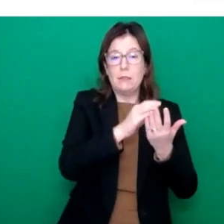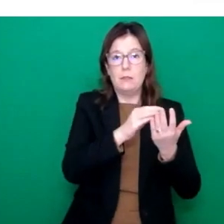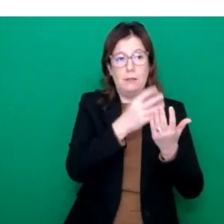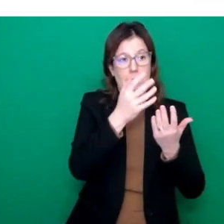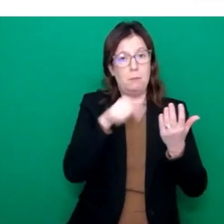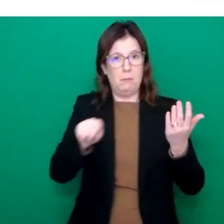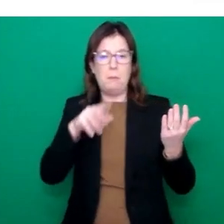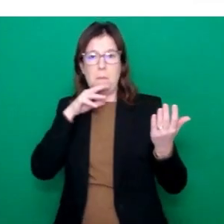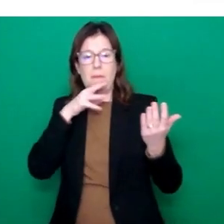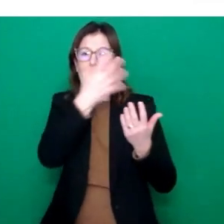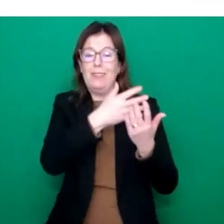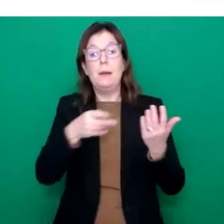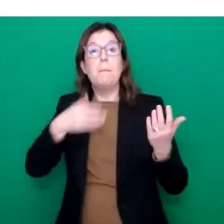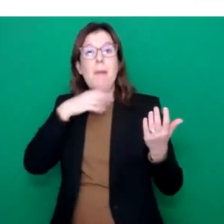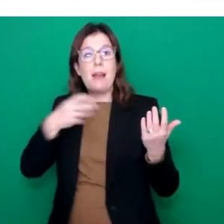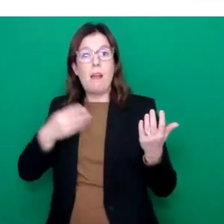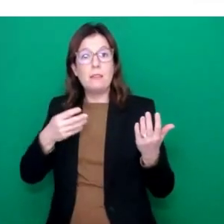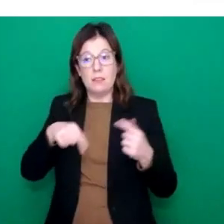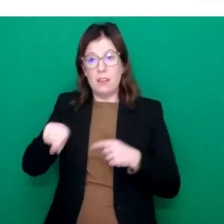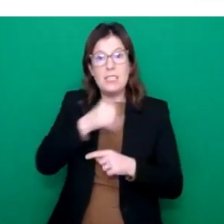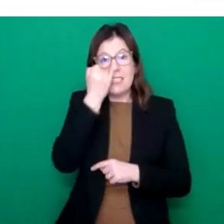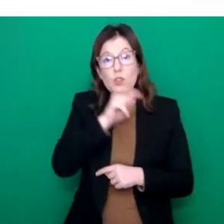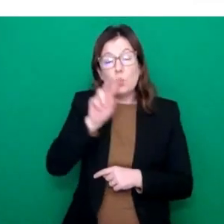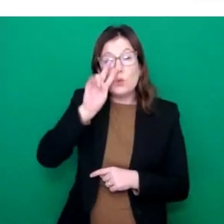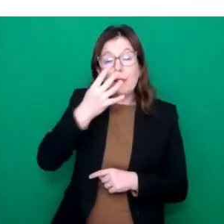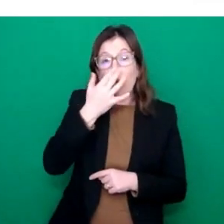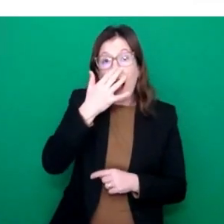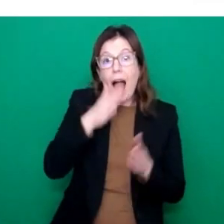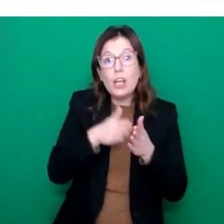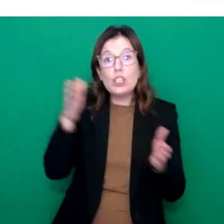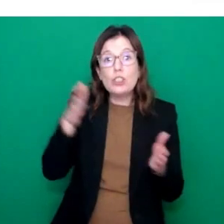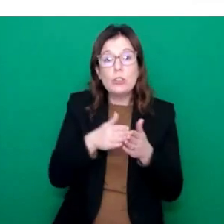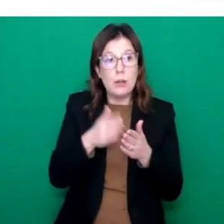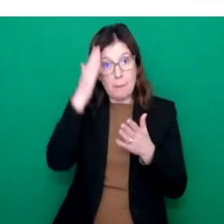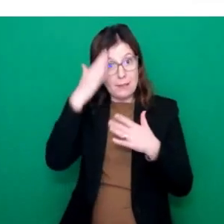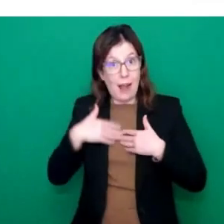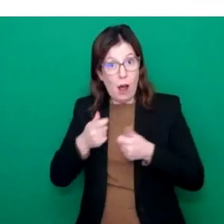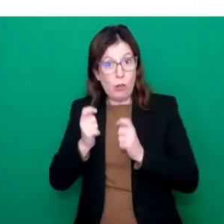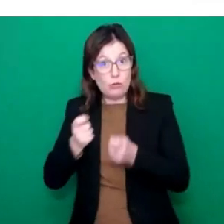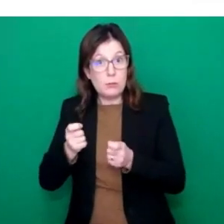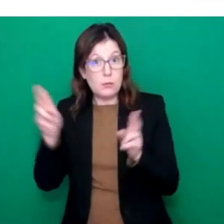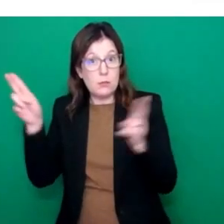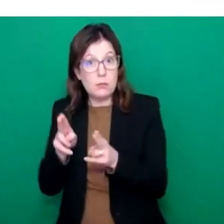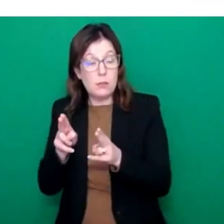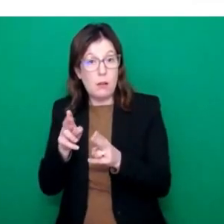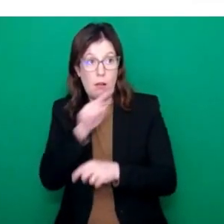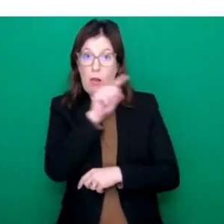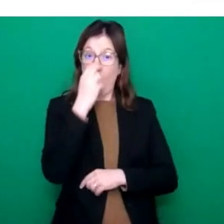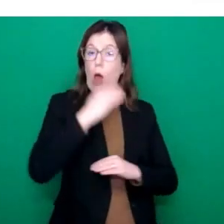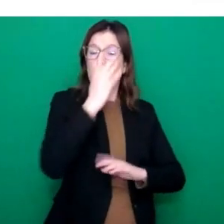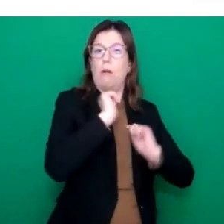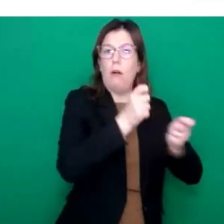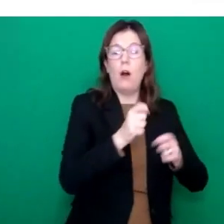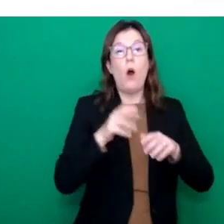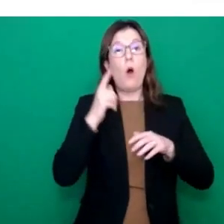men. Young people aged 16 to 24 were found to be less likely to receive mental health treatment than any other age group. White British